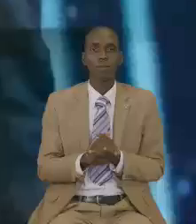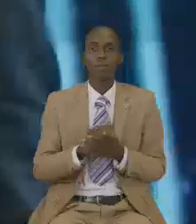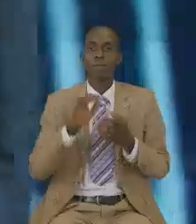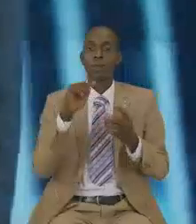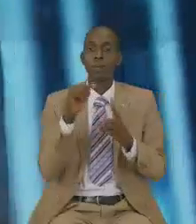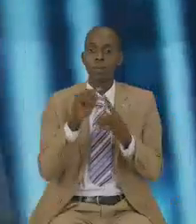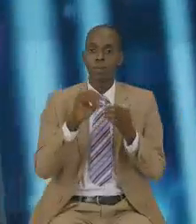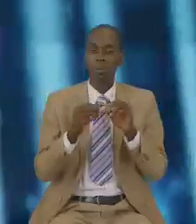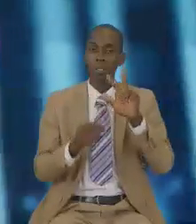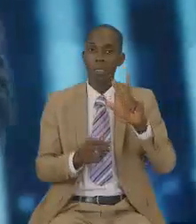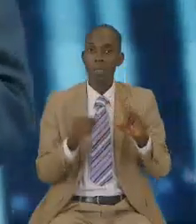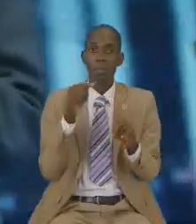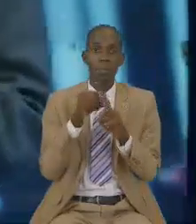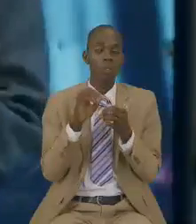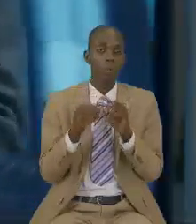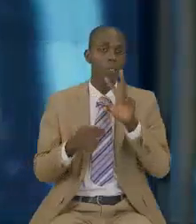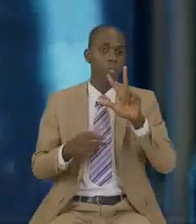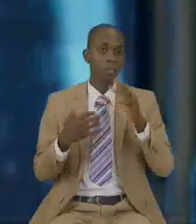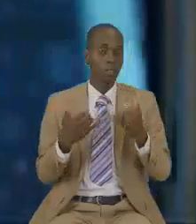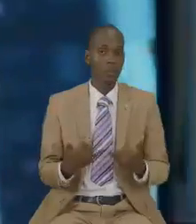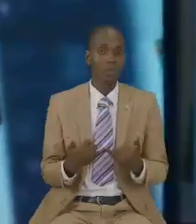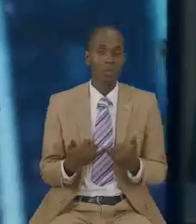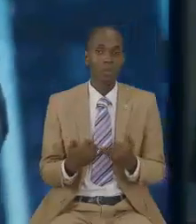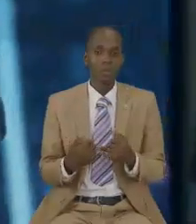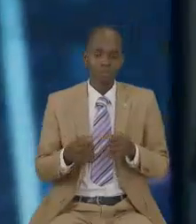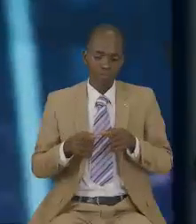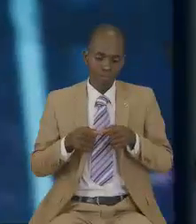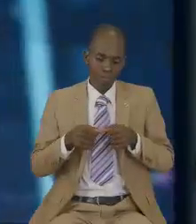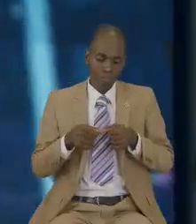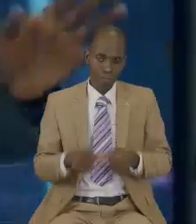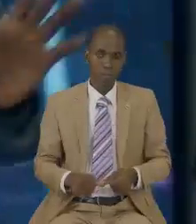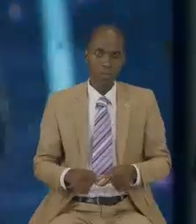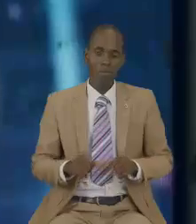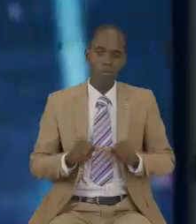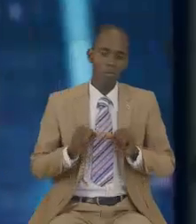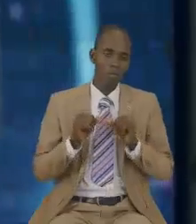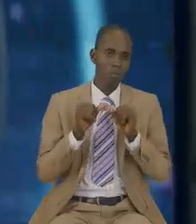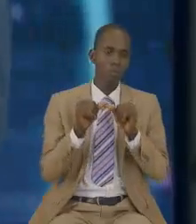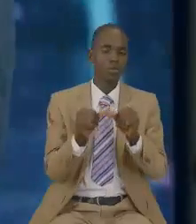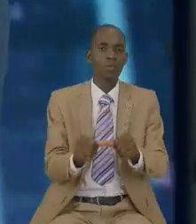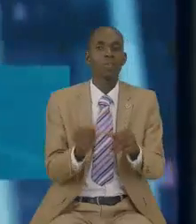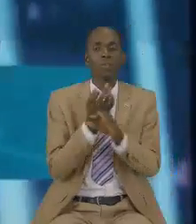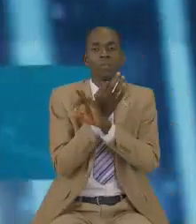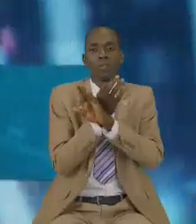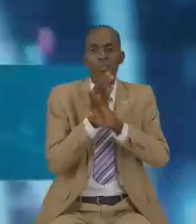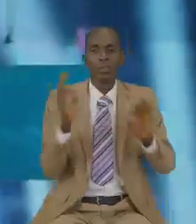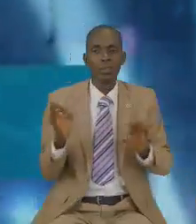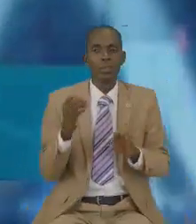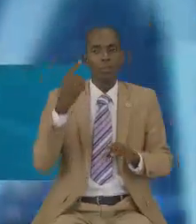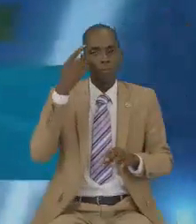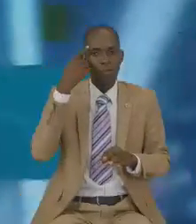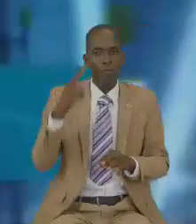three now. We're looking at number three. Permanent, perpetual freedom for